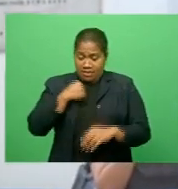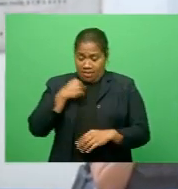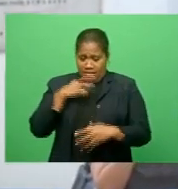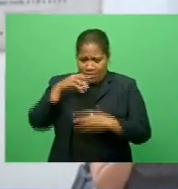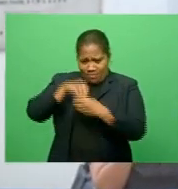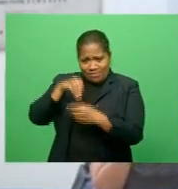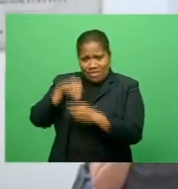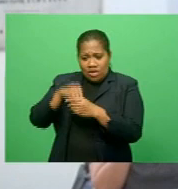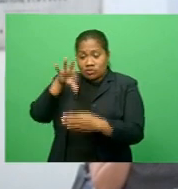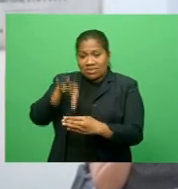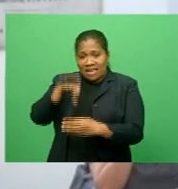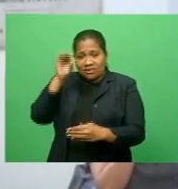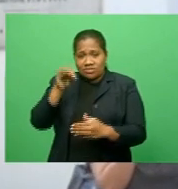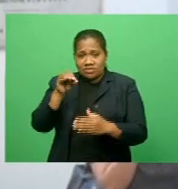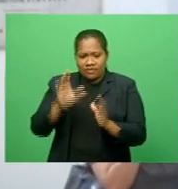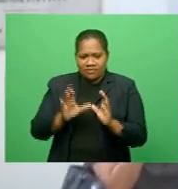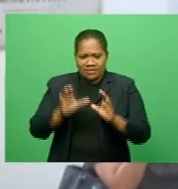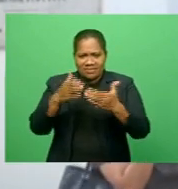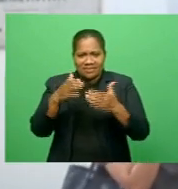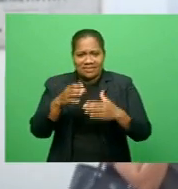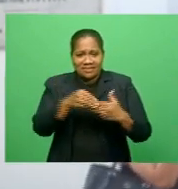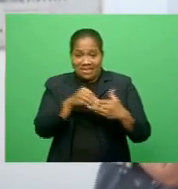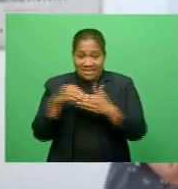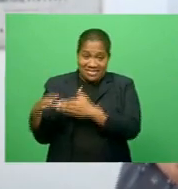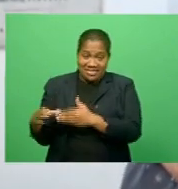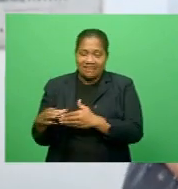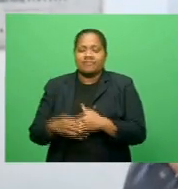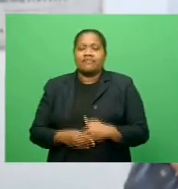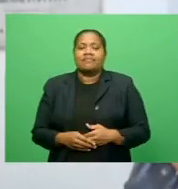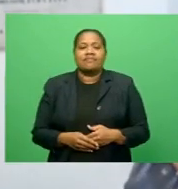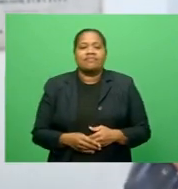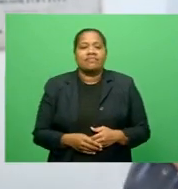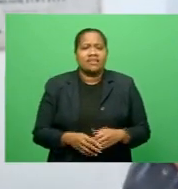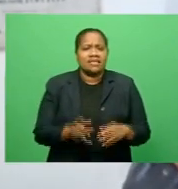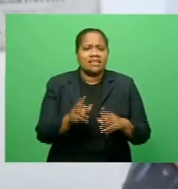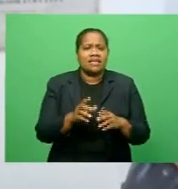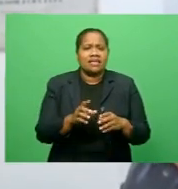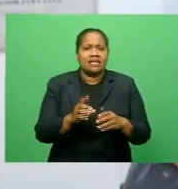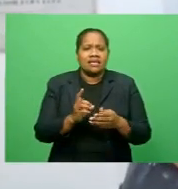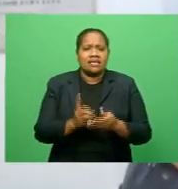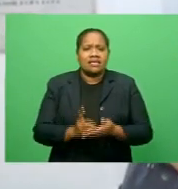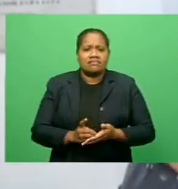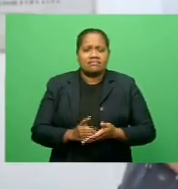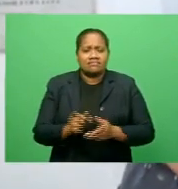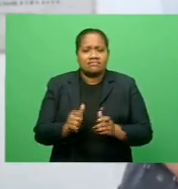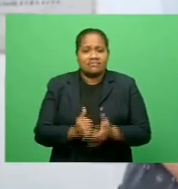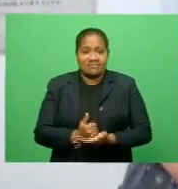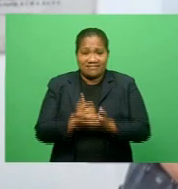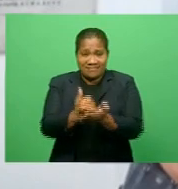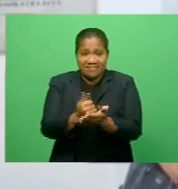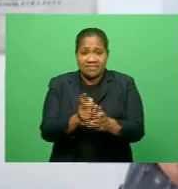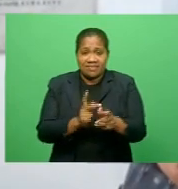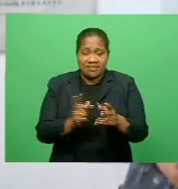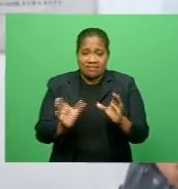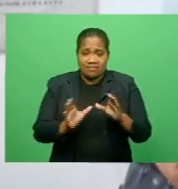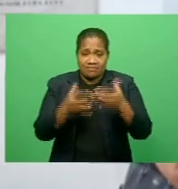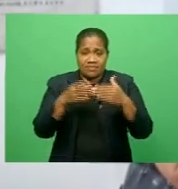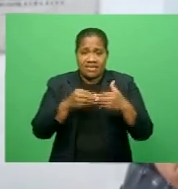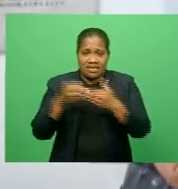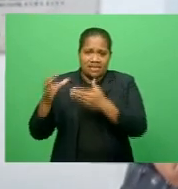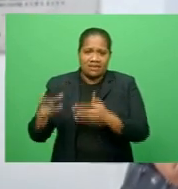the party leader and the deputy party leader, likewise with the general secretary earlier